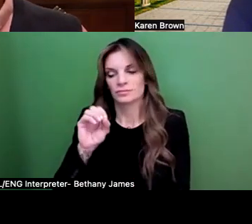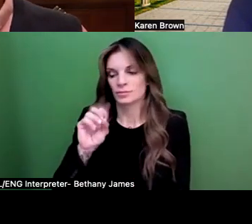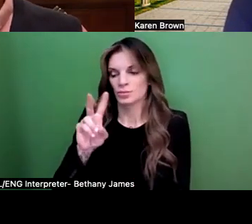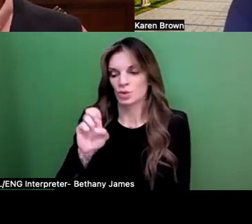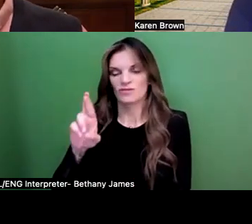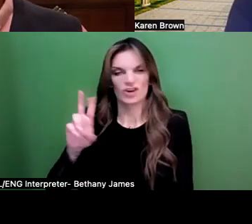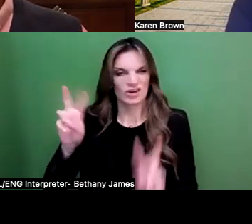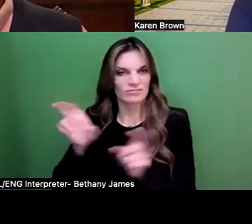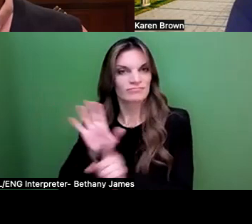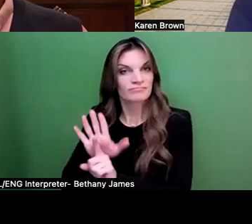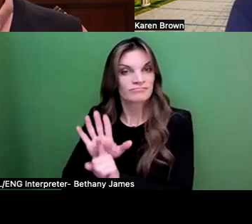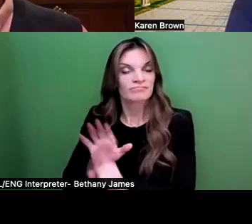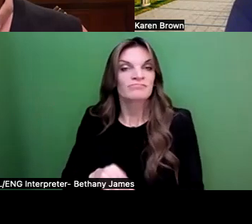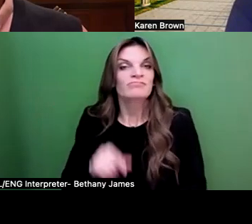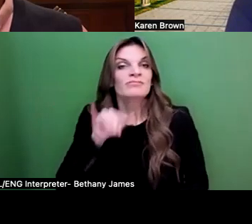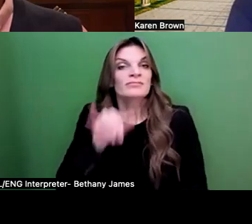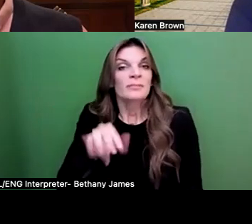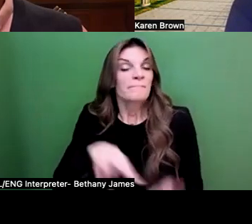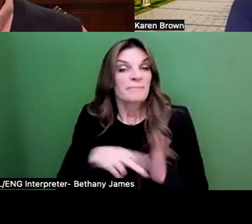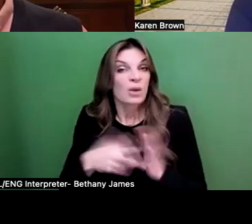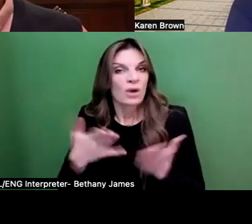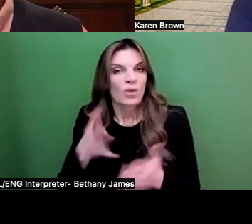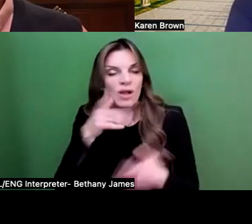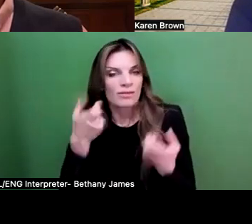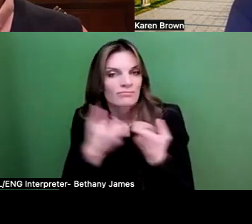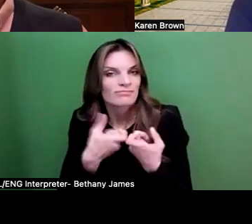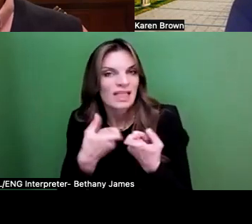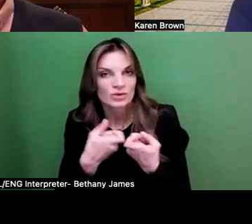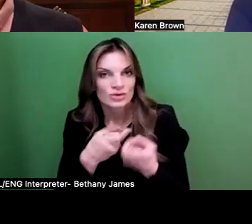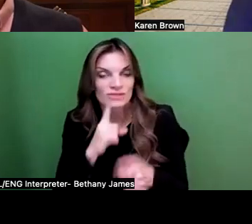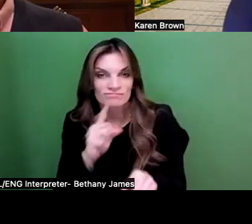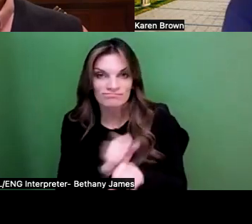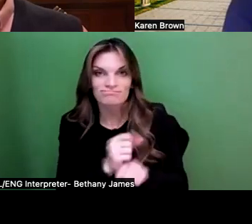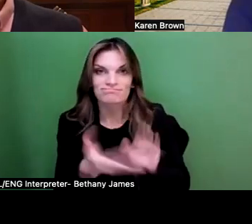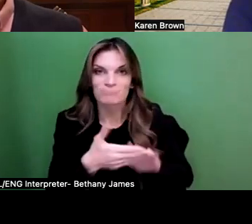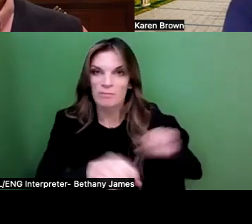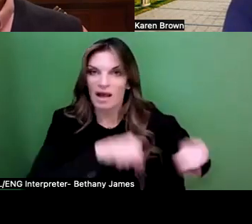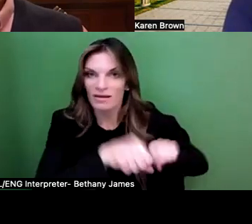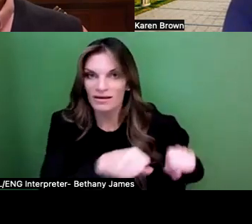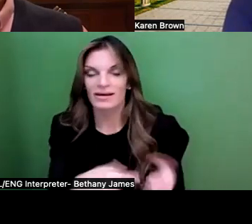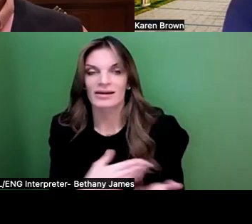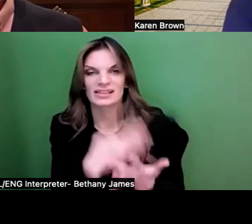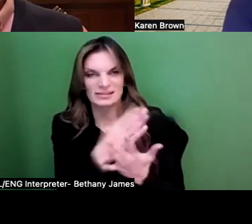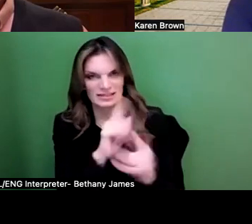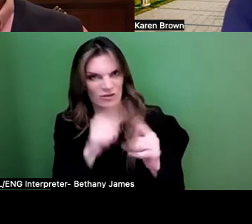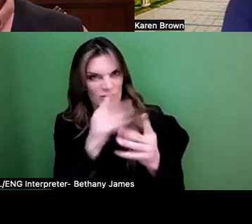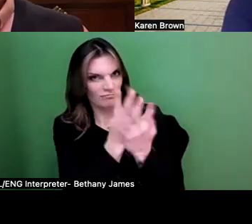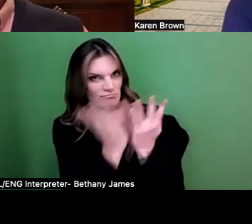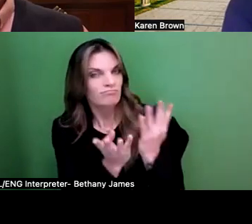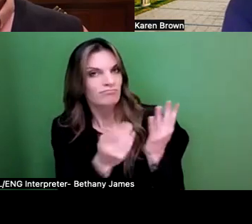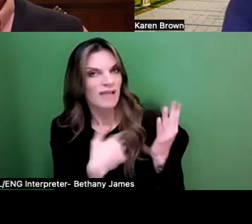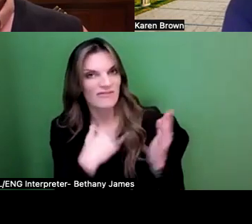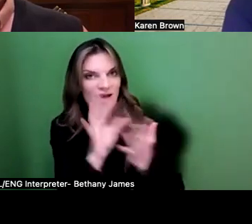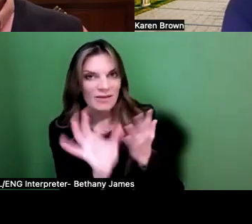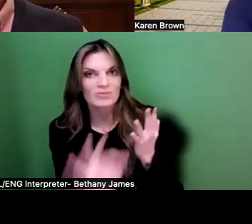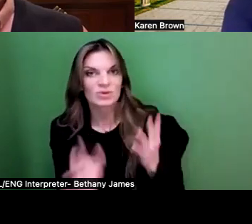going to give us e-bikes, shared bikes. We're going to see how first it's in Ossining. We're watching how that works, and we're going to see if